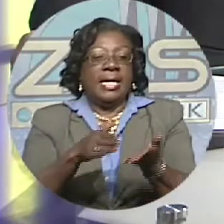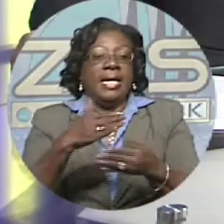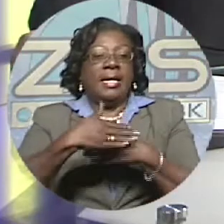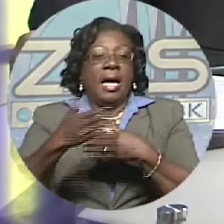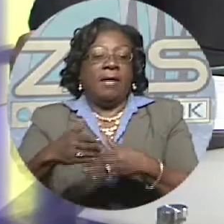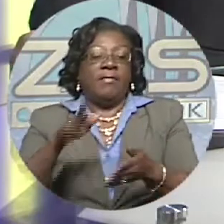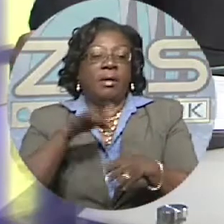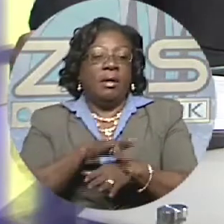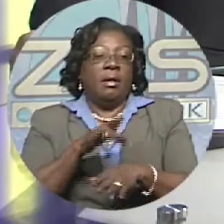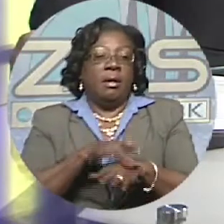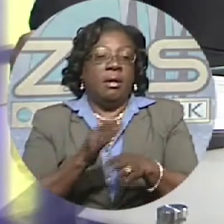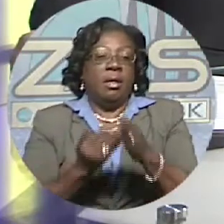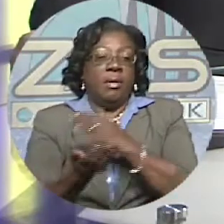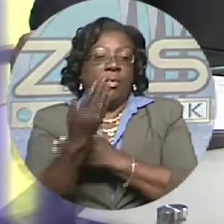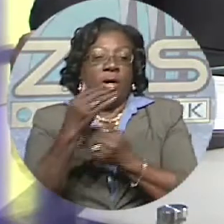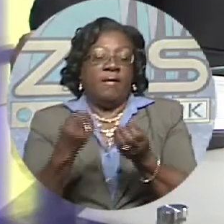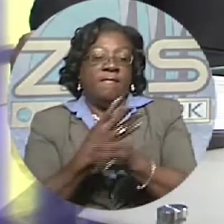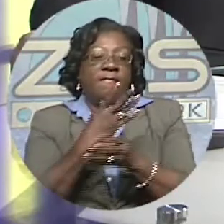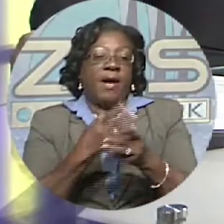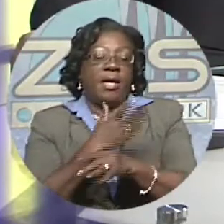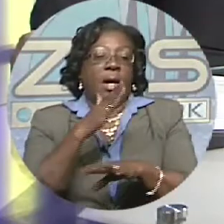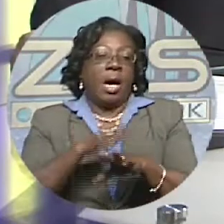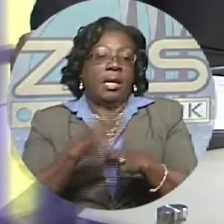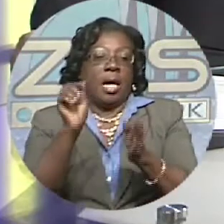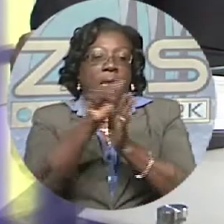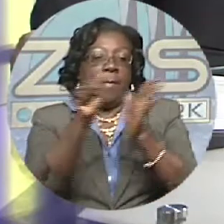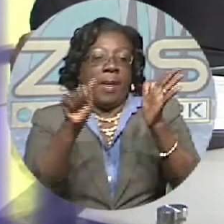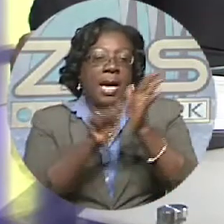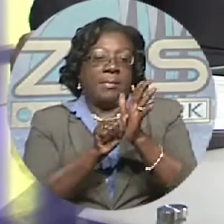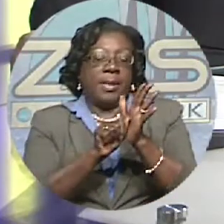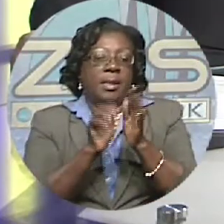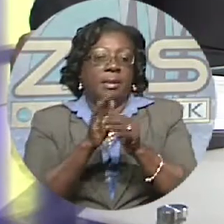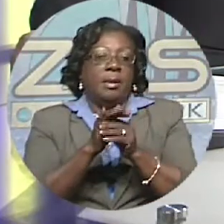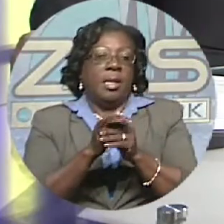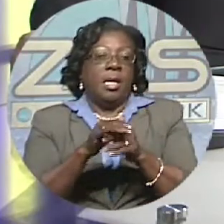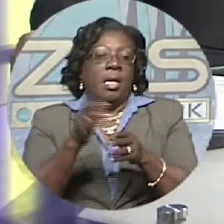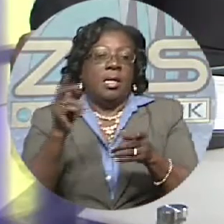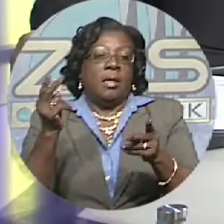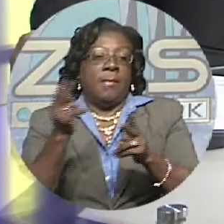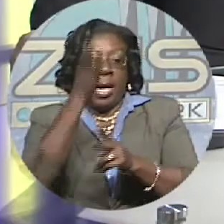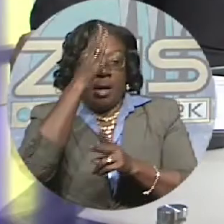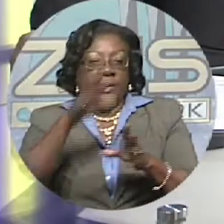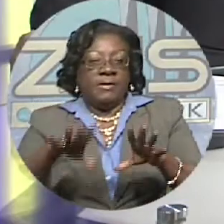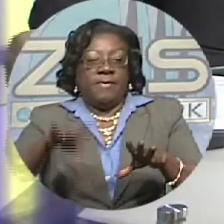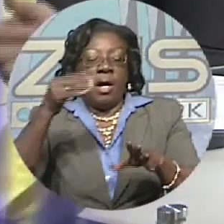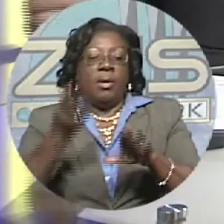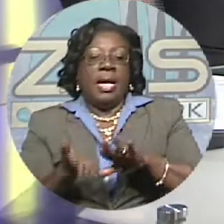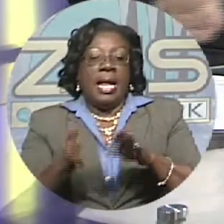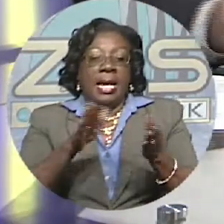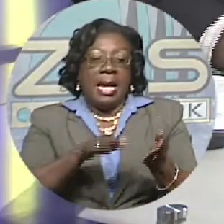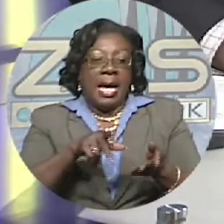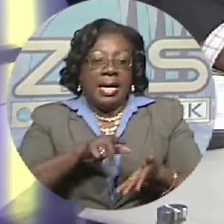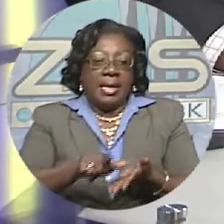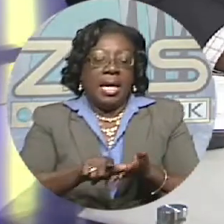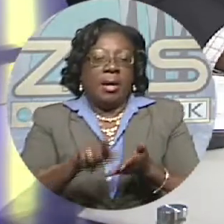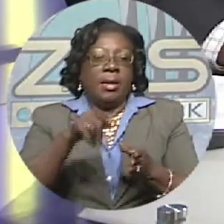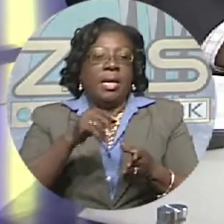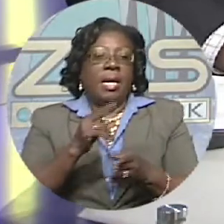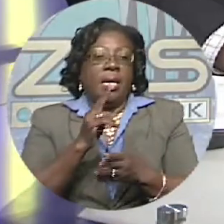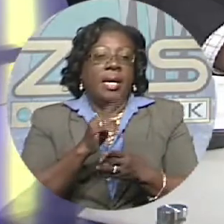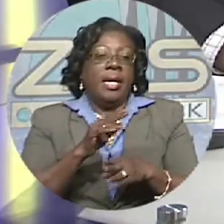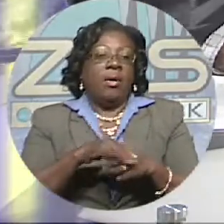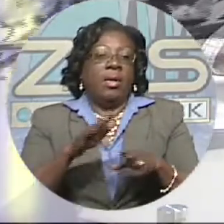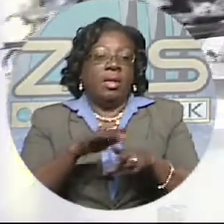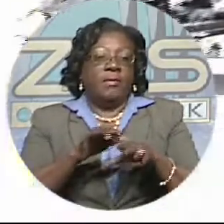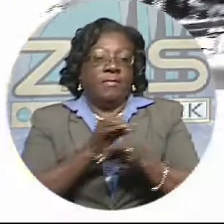an early morning fire at a Warren Street apartment complex. The victim was found lying face up in front of a steel door, an